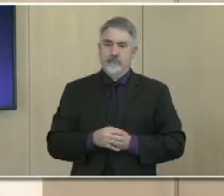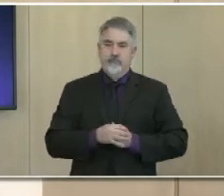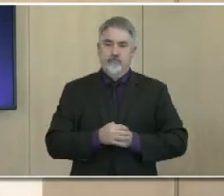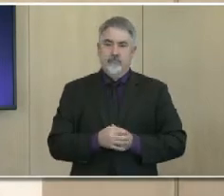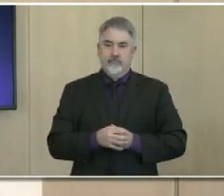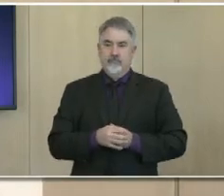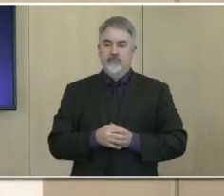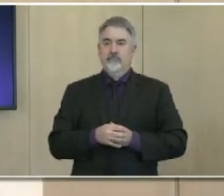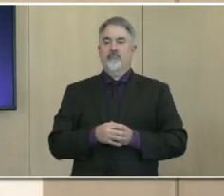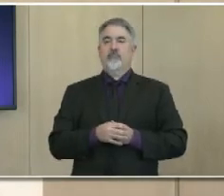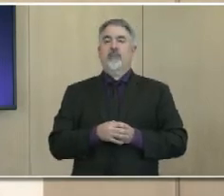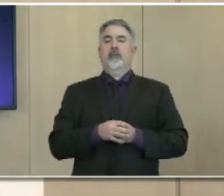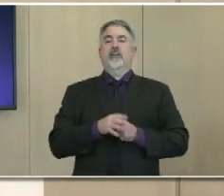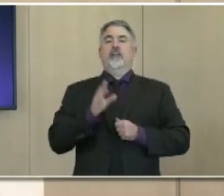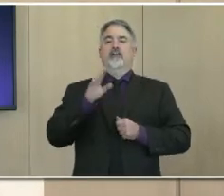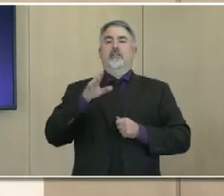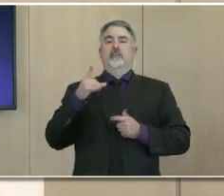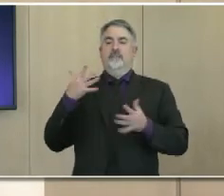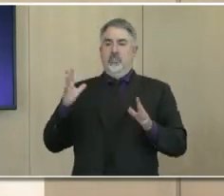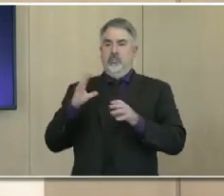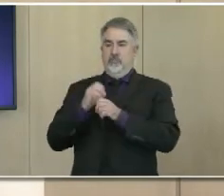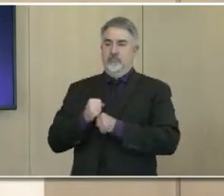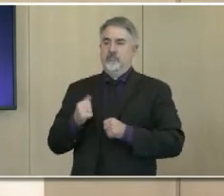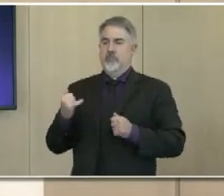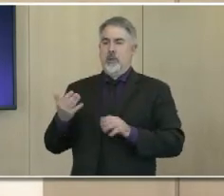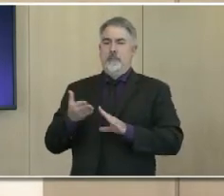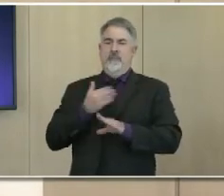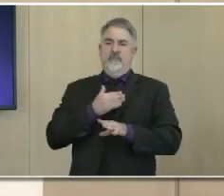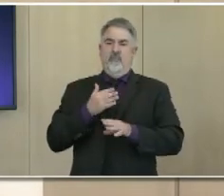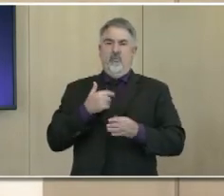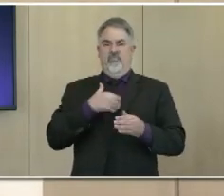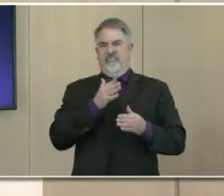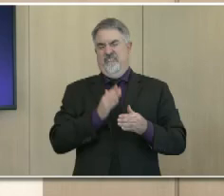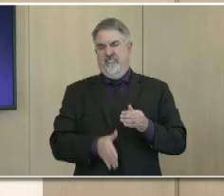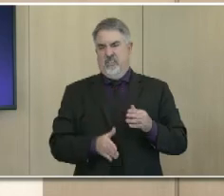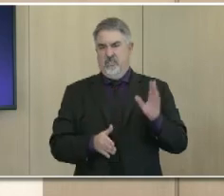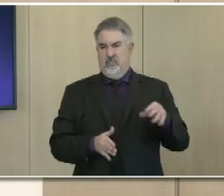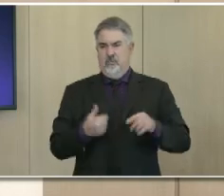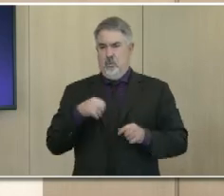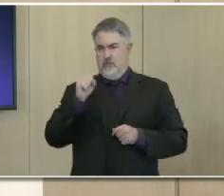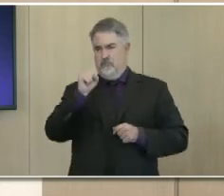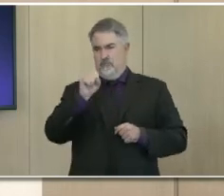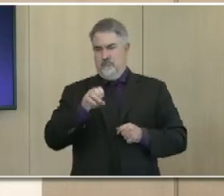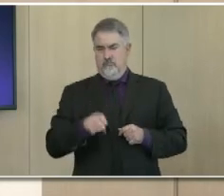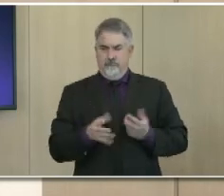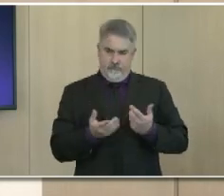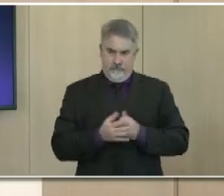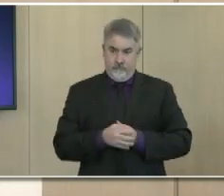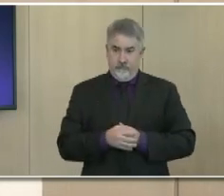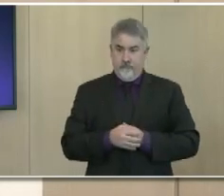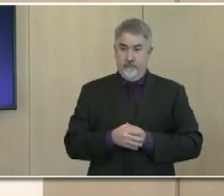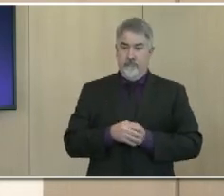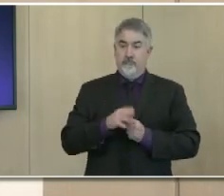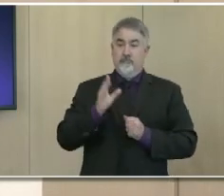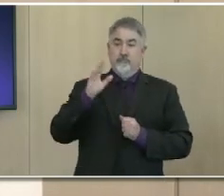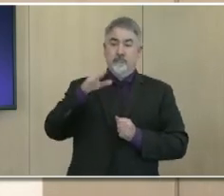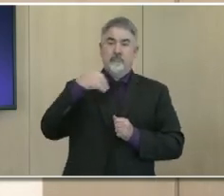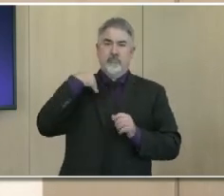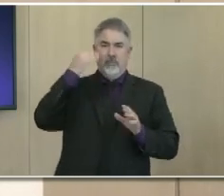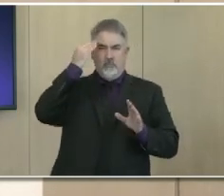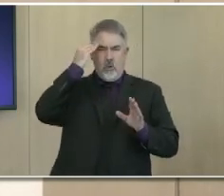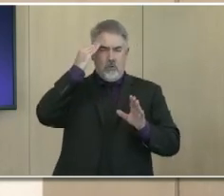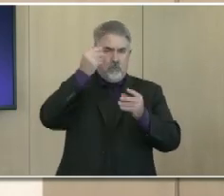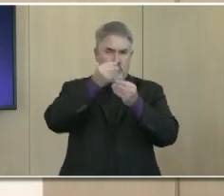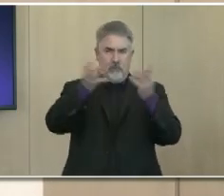That concludes our questions for today, but before we leave, just a couple of things I wanted to acknowledge. Number one, I want to thank once again